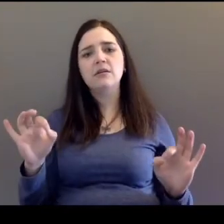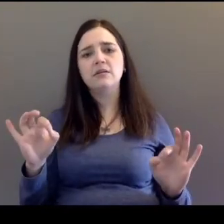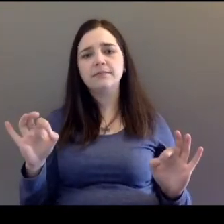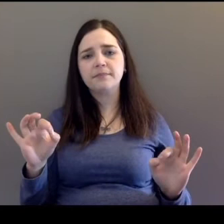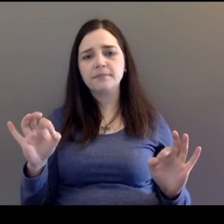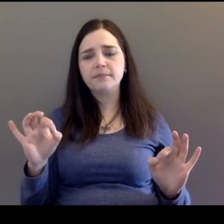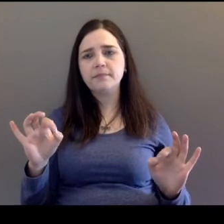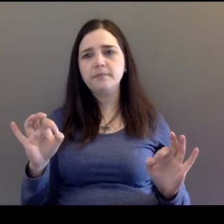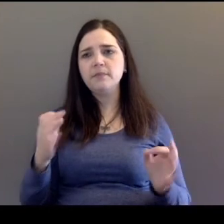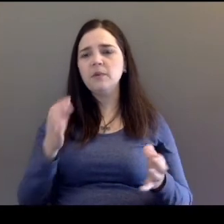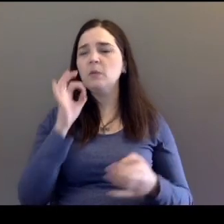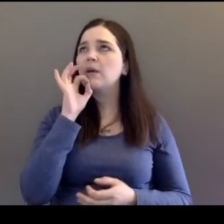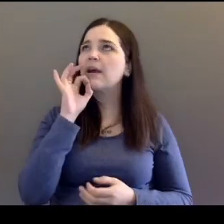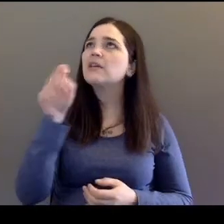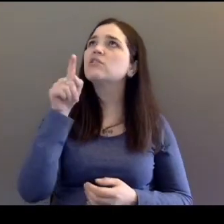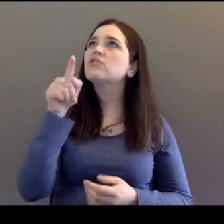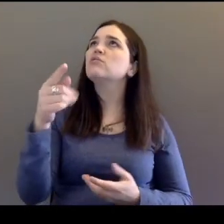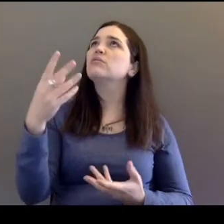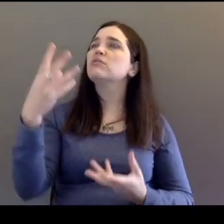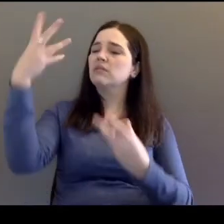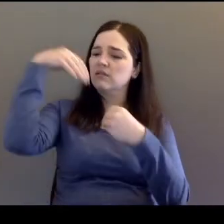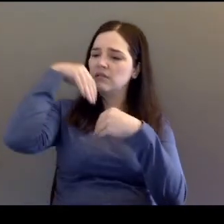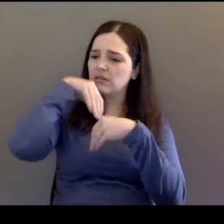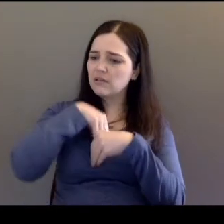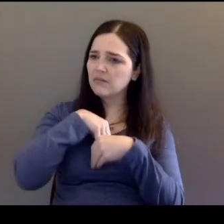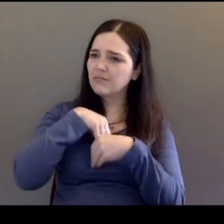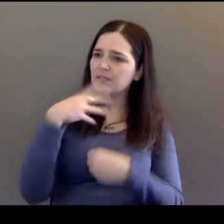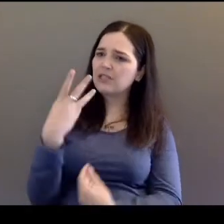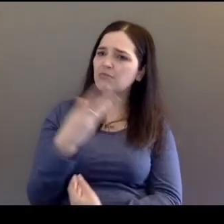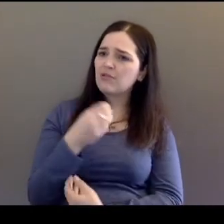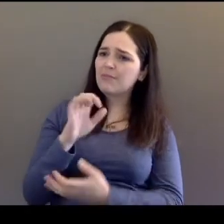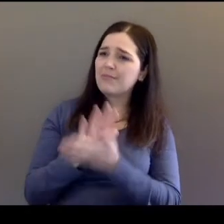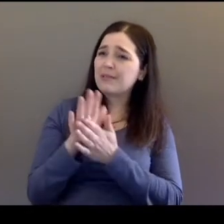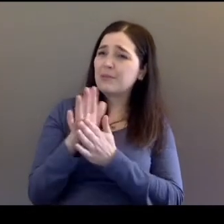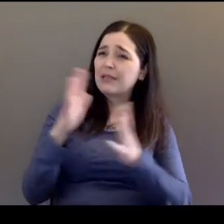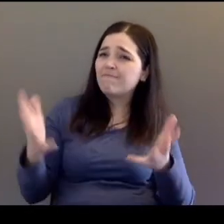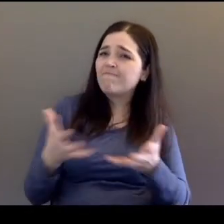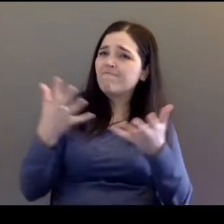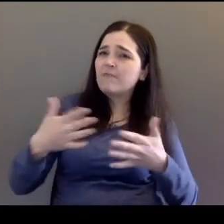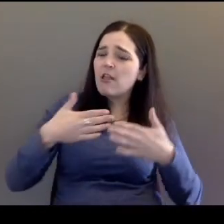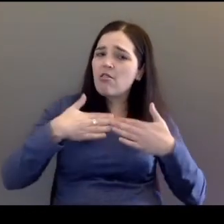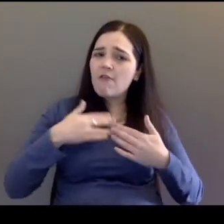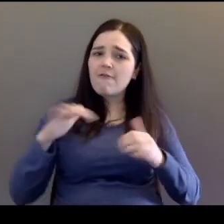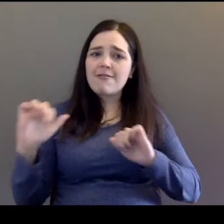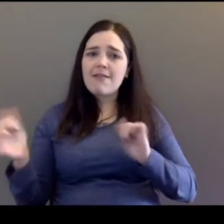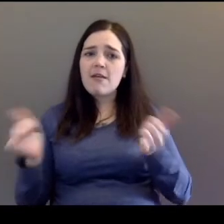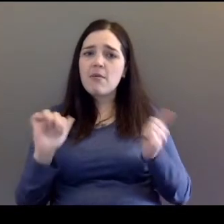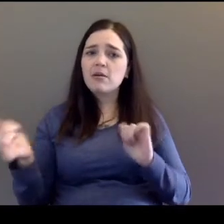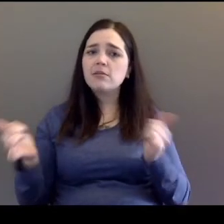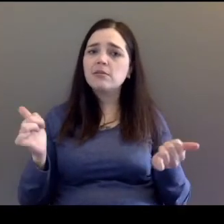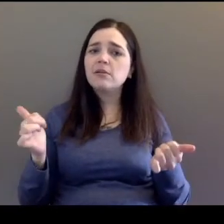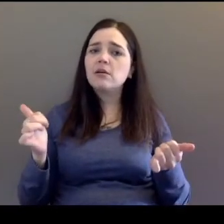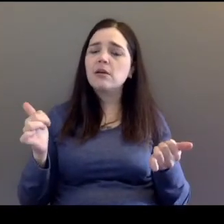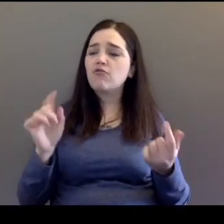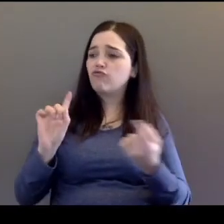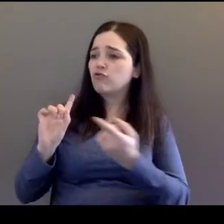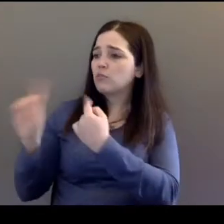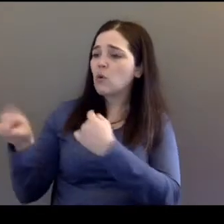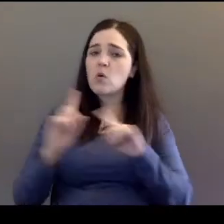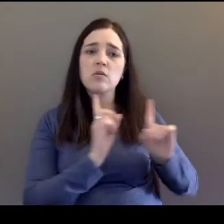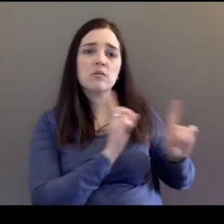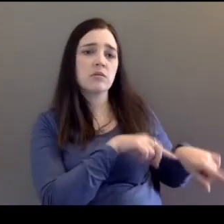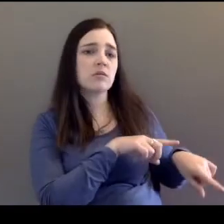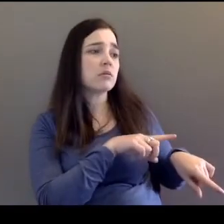We ask that you would instill in us a spirit that would encourage us to love our neighbors and respond.